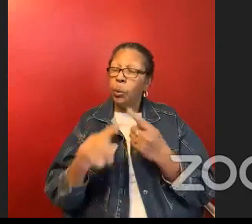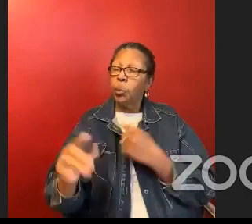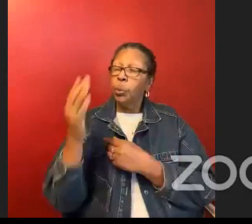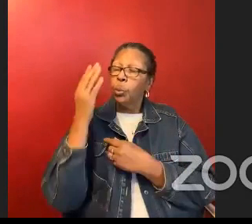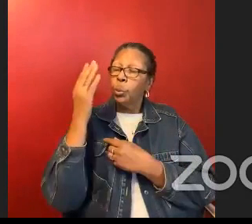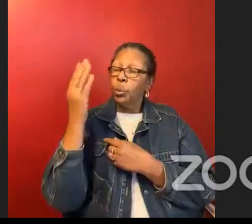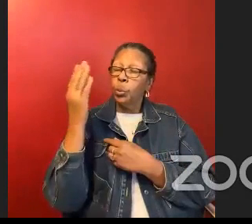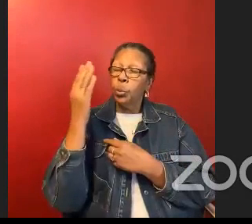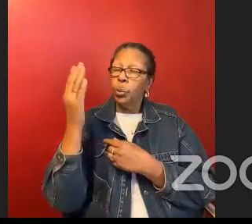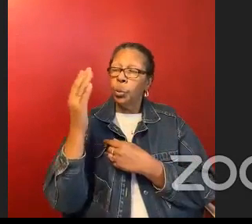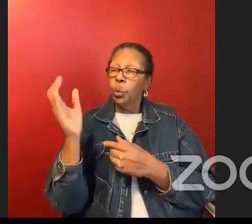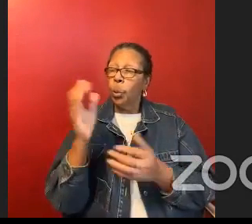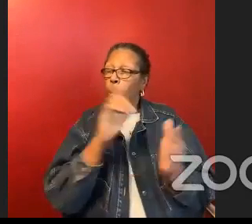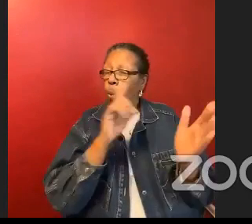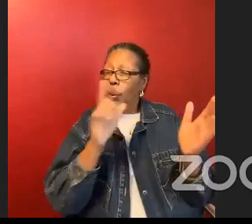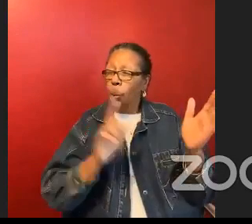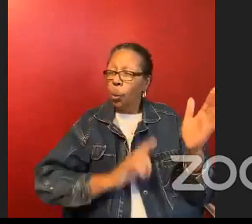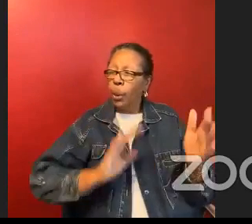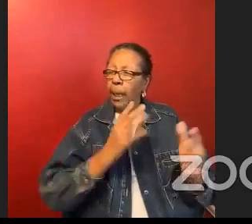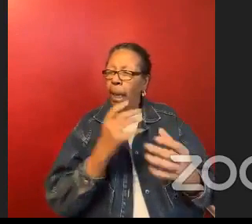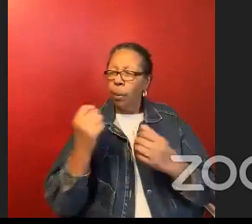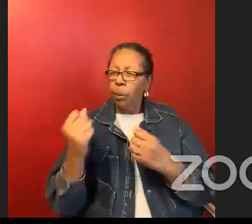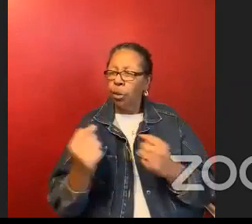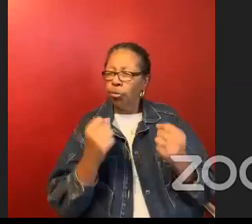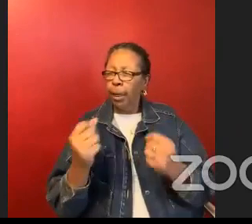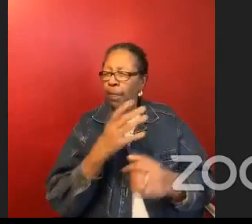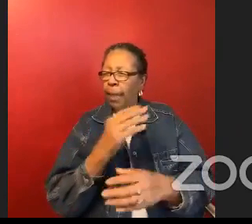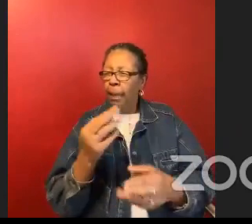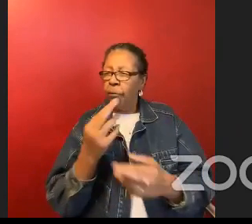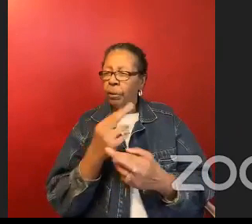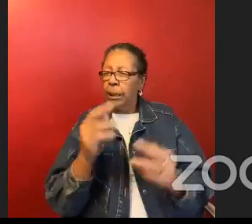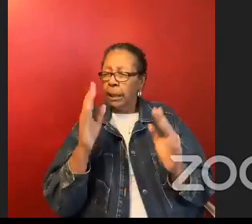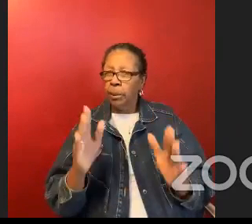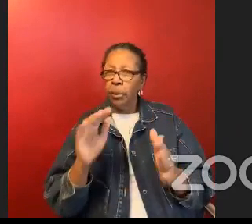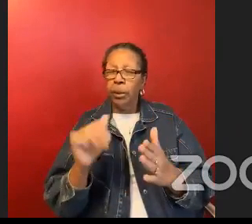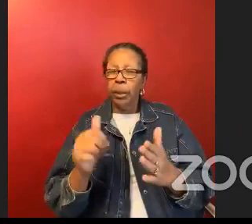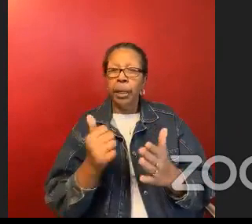sight. O Lord, our strength and our redeemer.